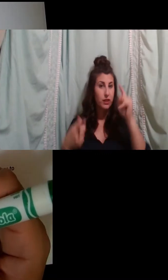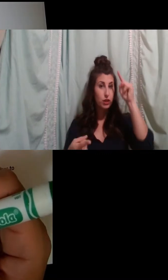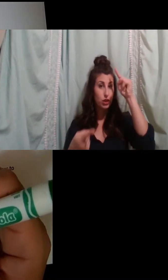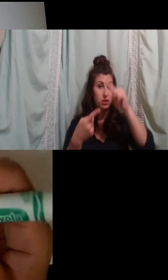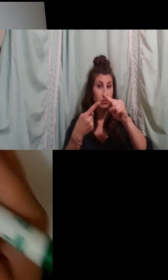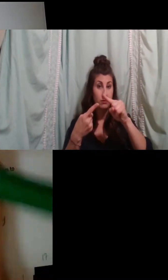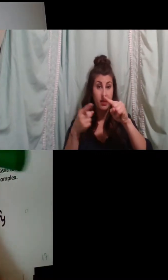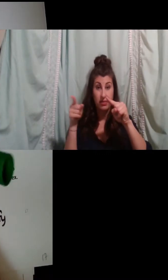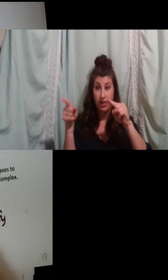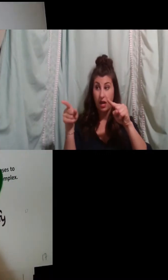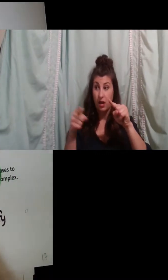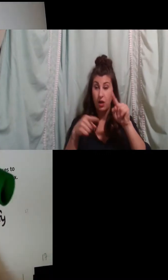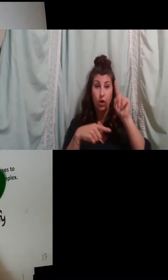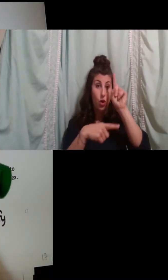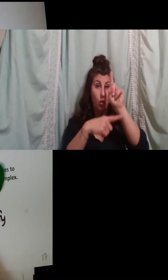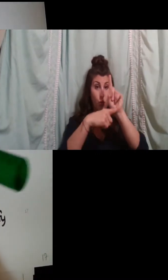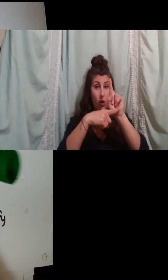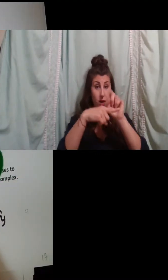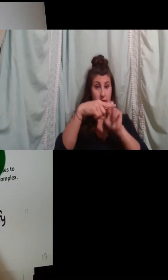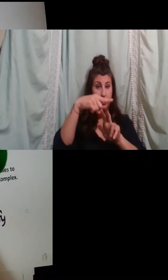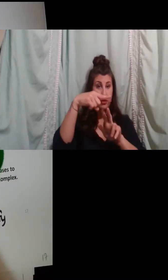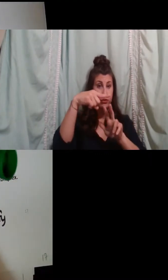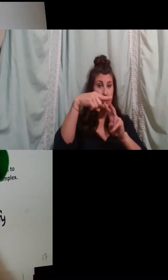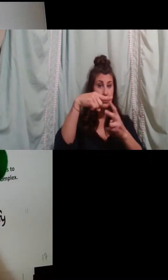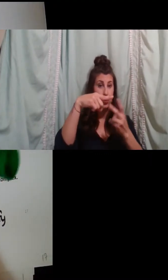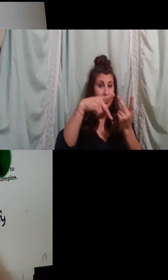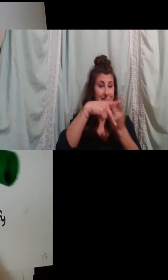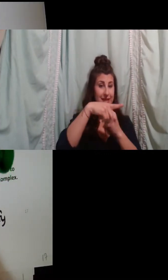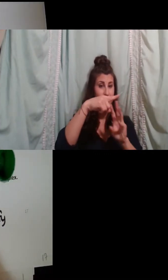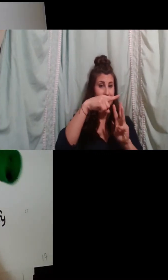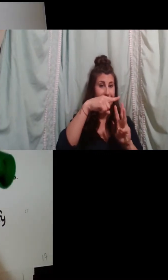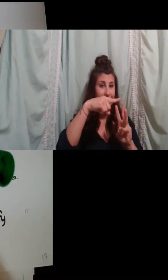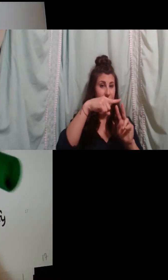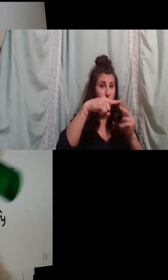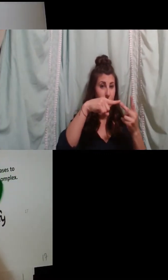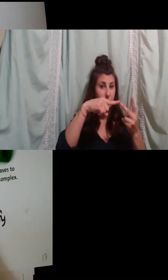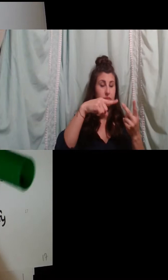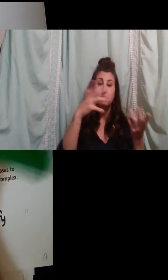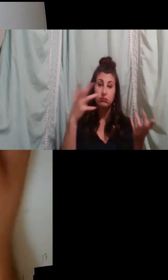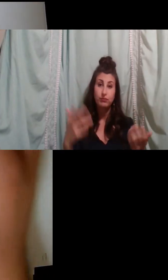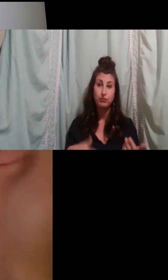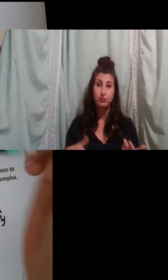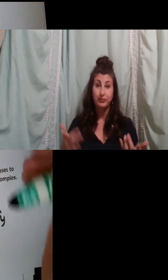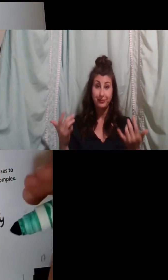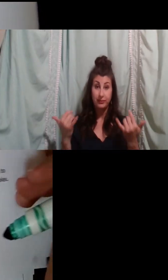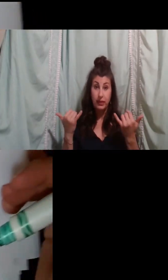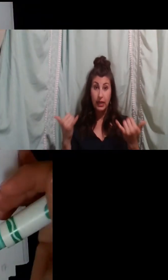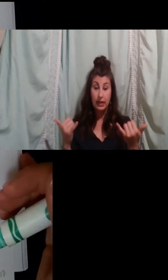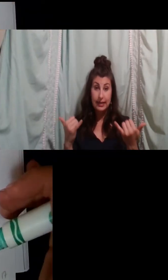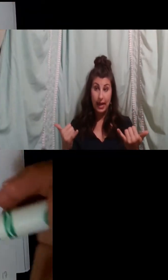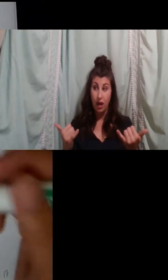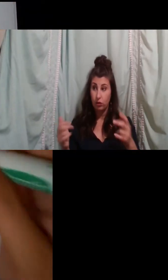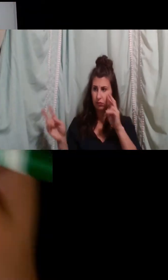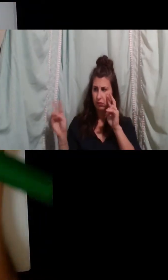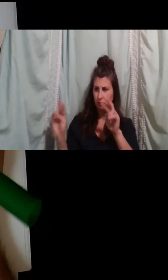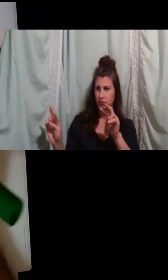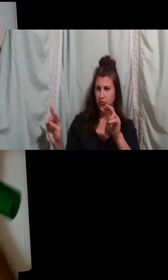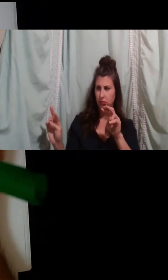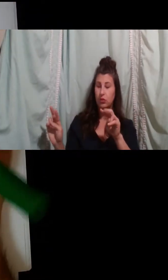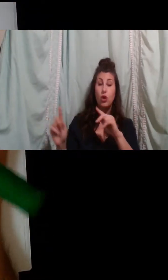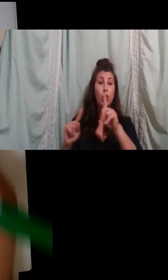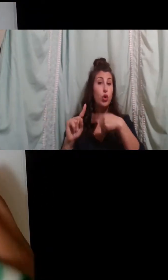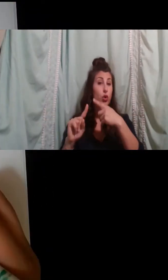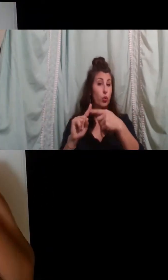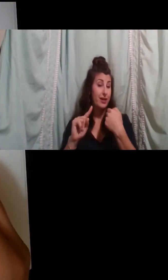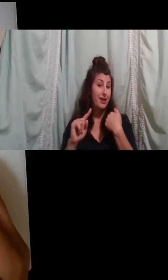We simplified this one where it would be 1 over 3 squared times 6 squared. Now we're going to be looking at